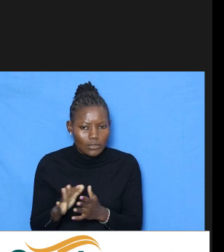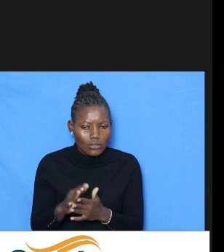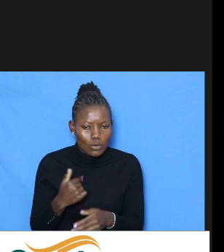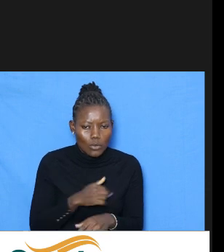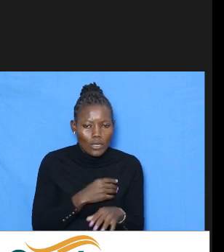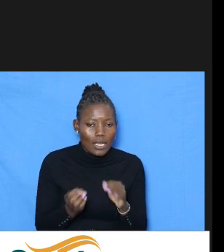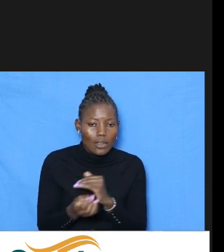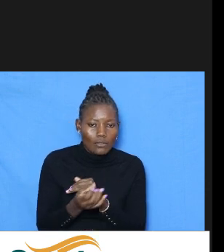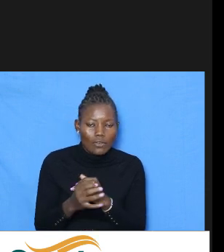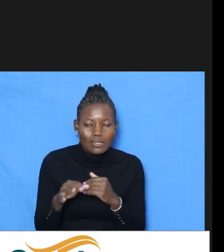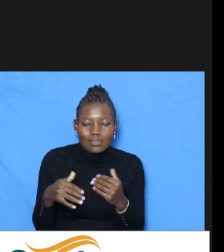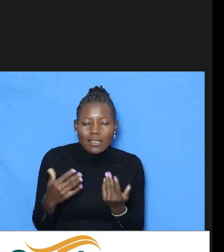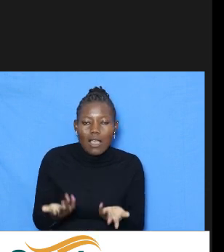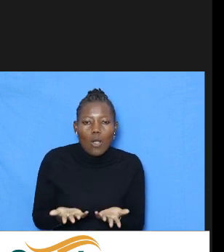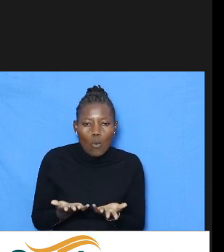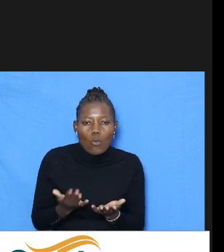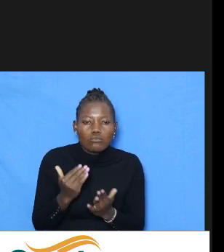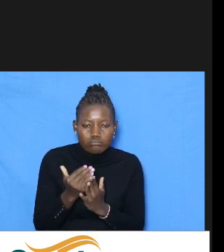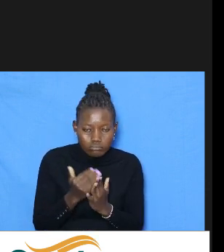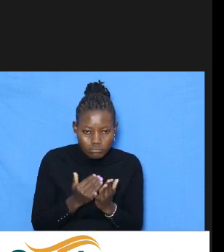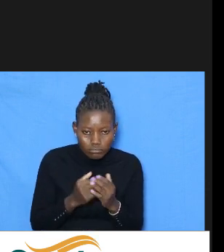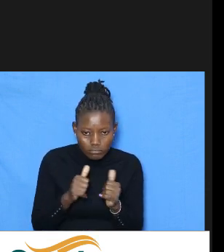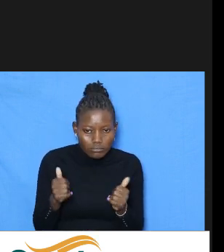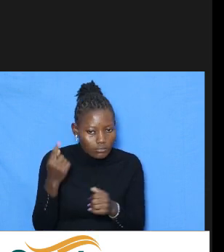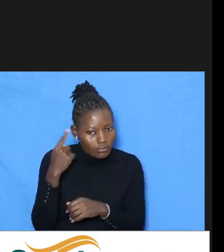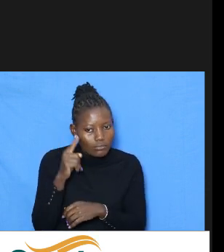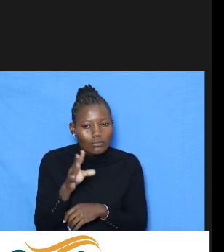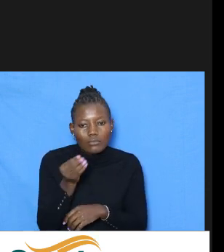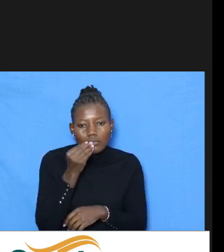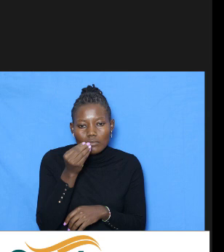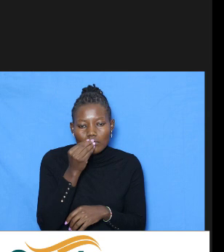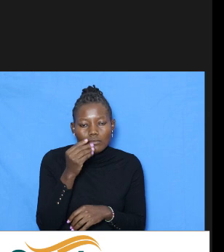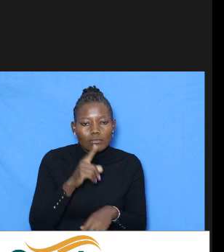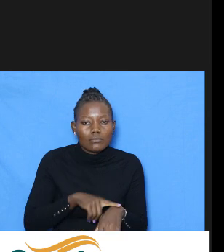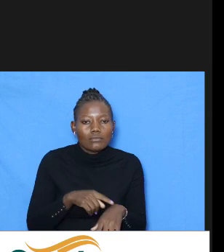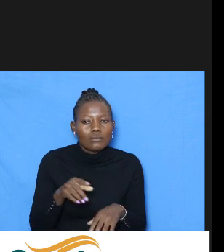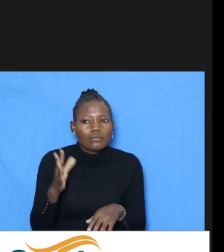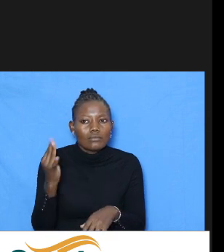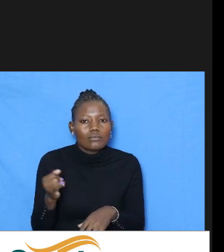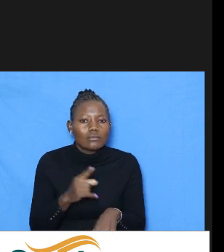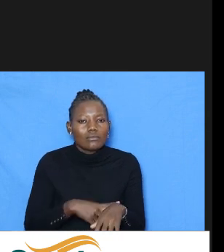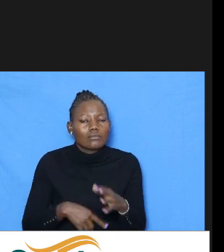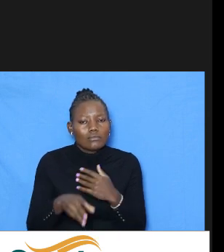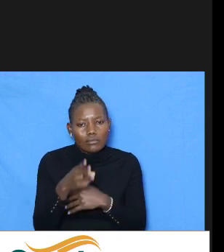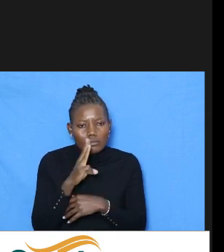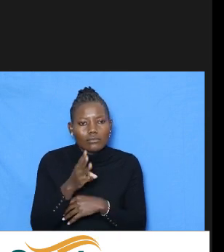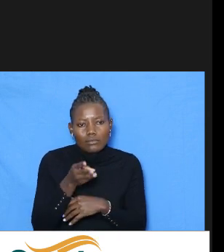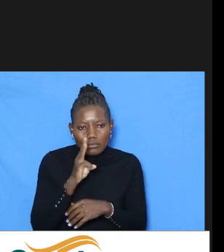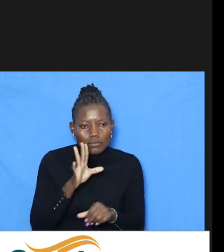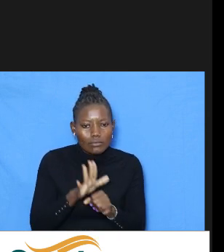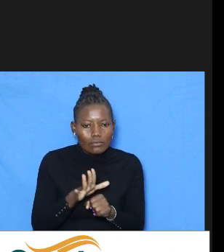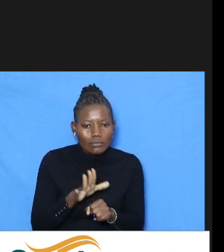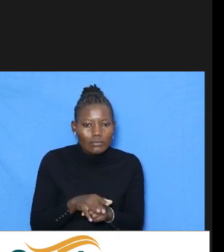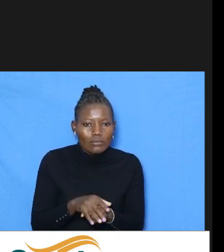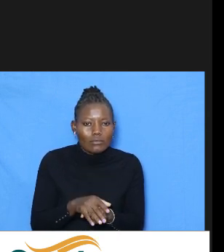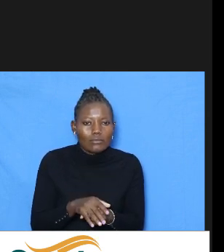advise them then to program well for their meal take? Because even when they take water during game, the water